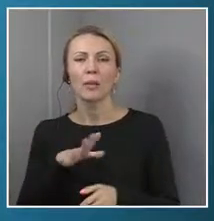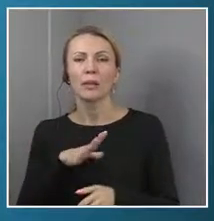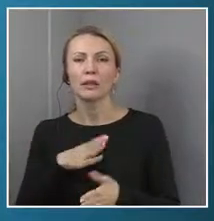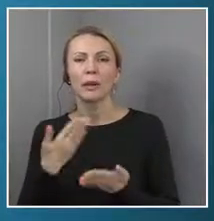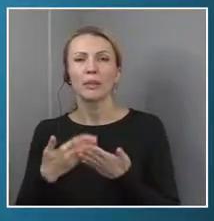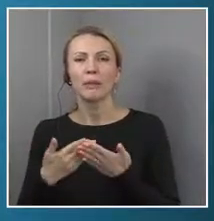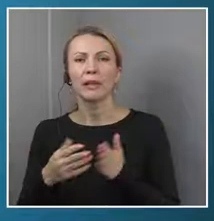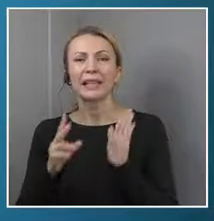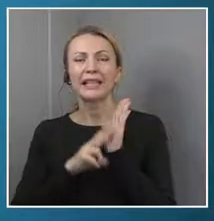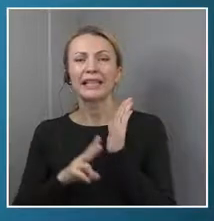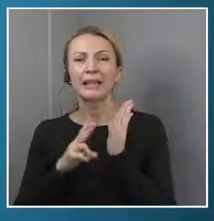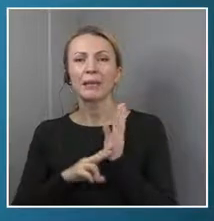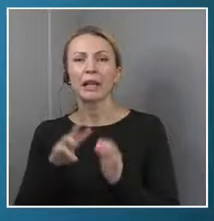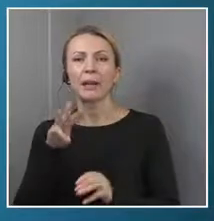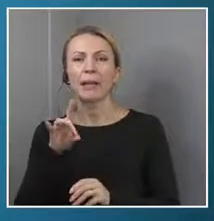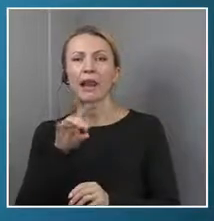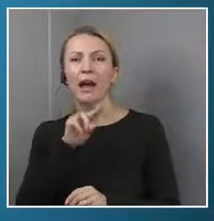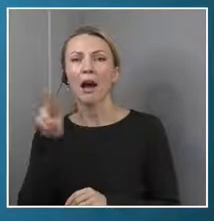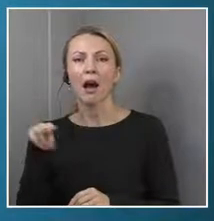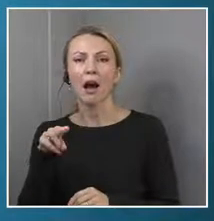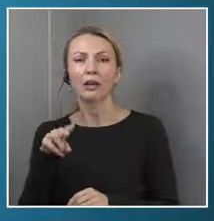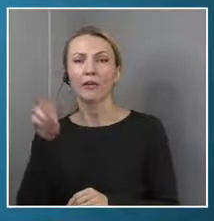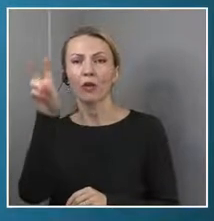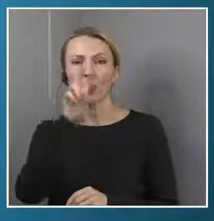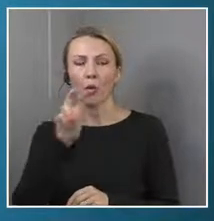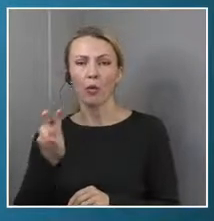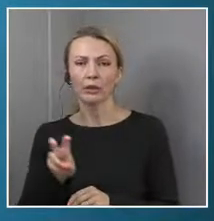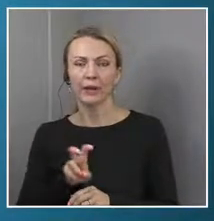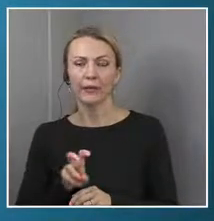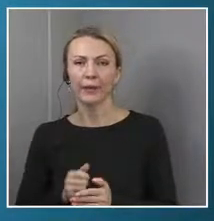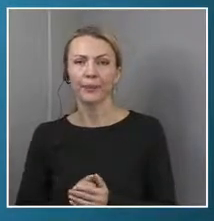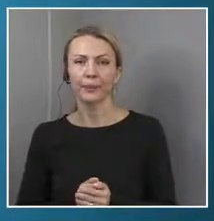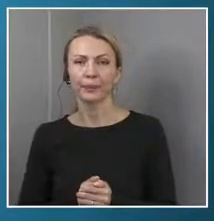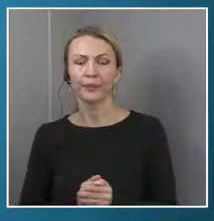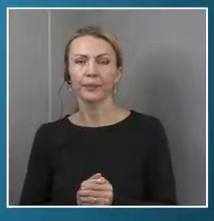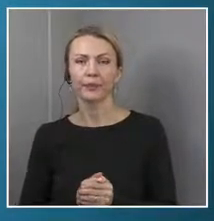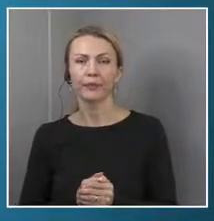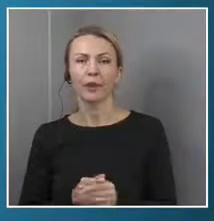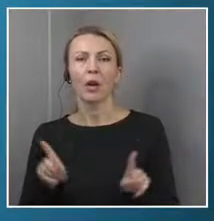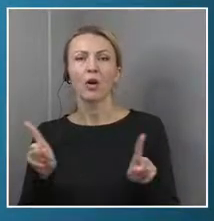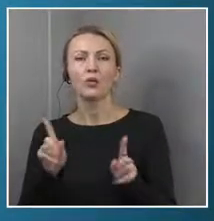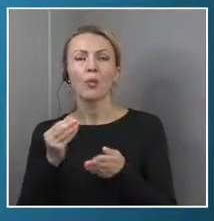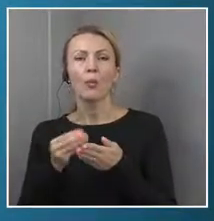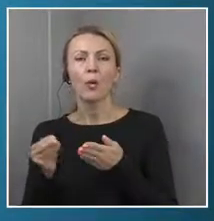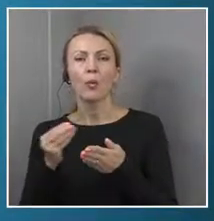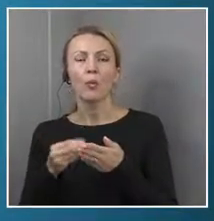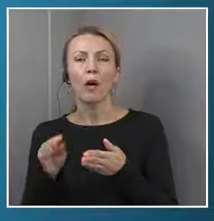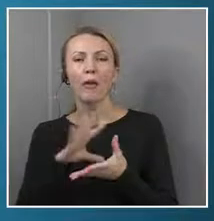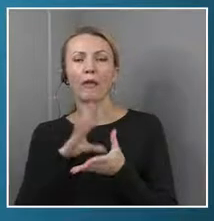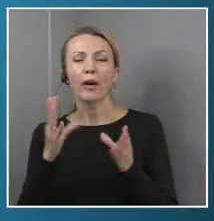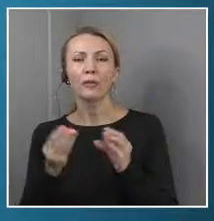that, the international art market was worth around